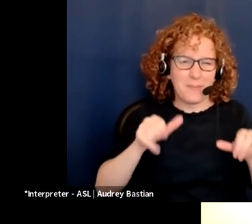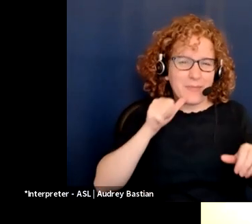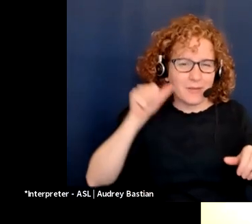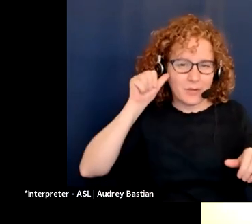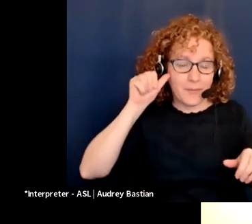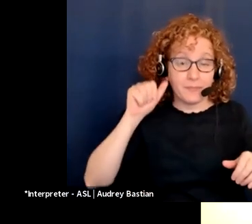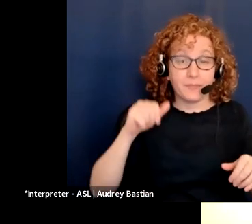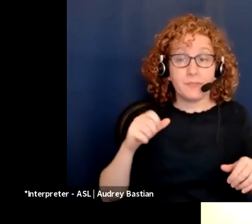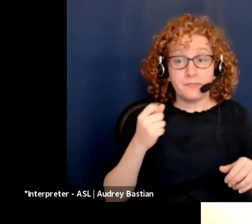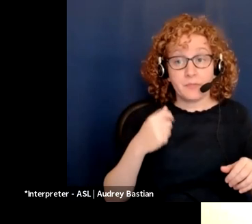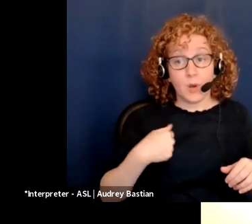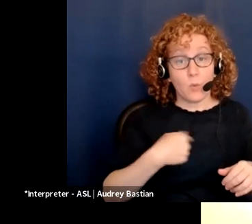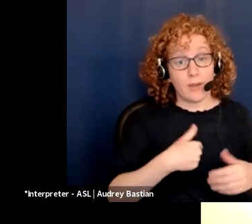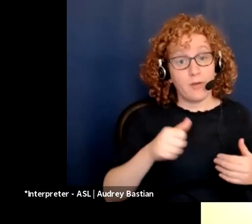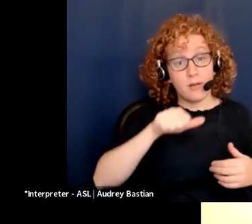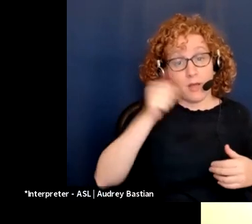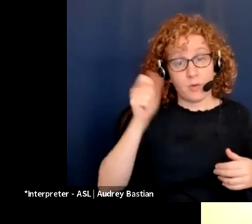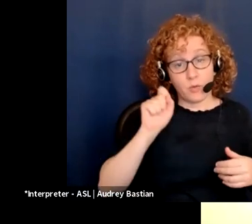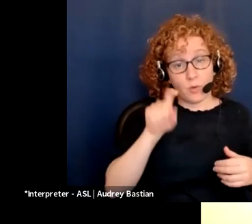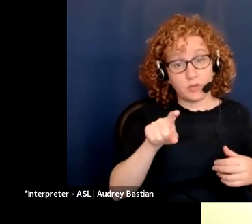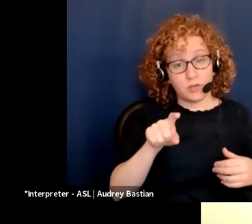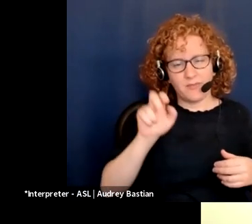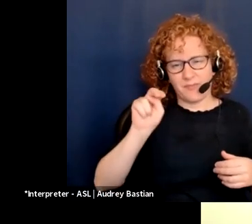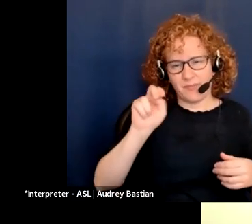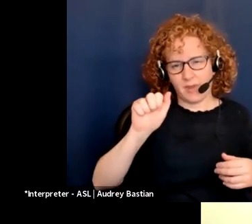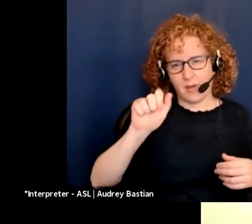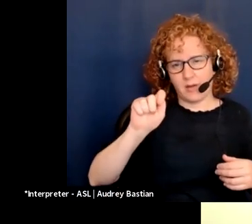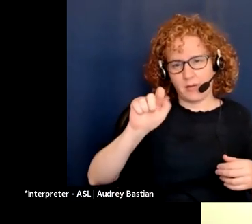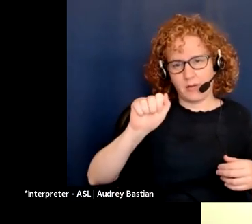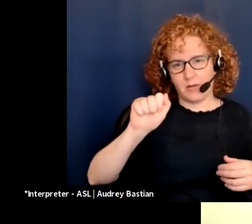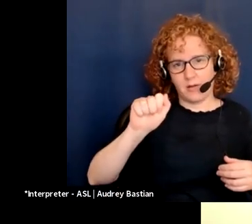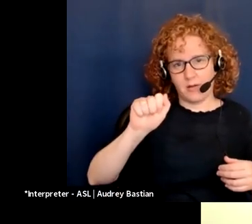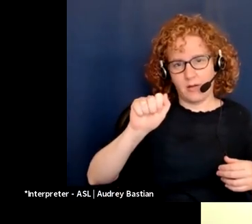Well, we have another question from Natalia,